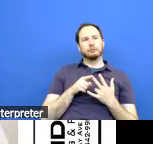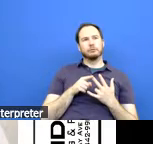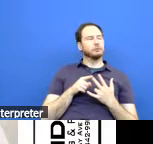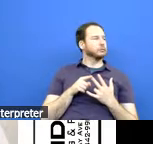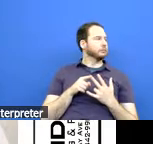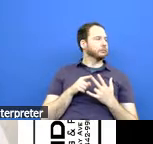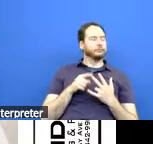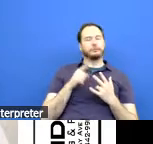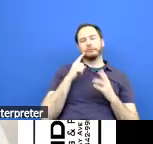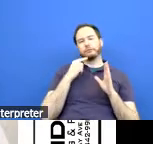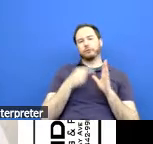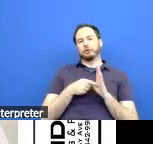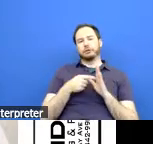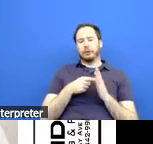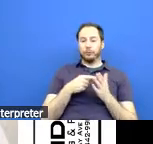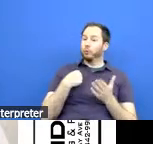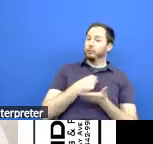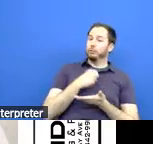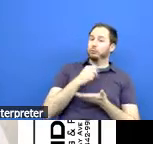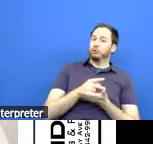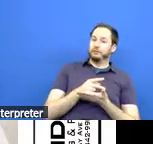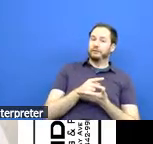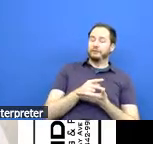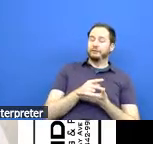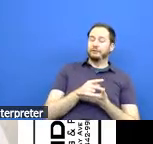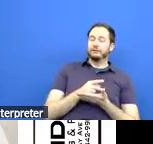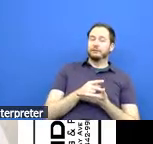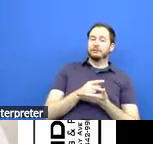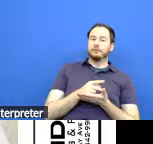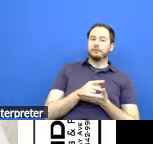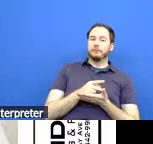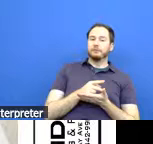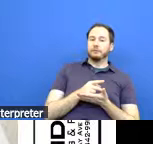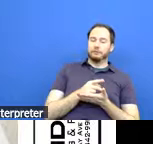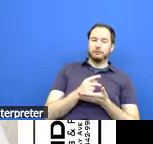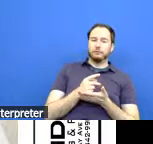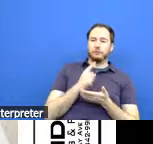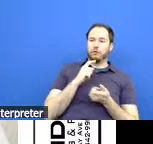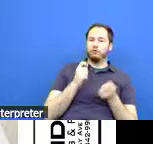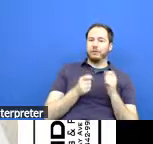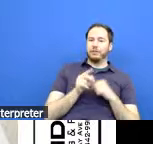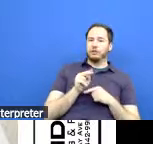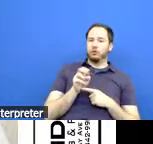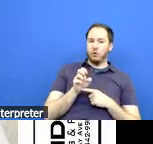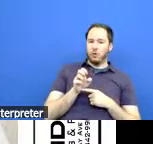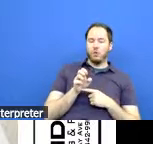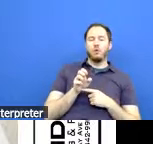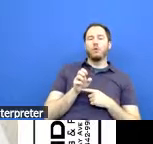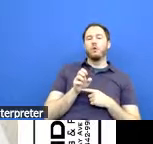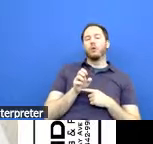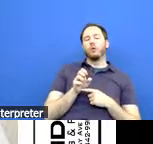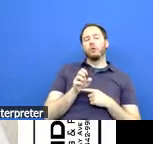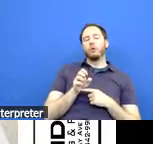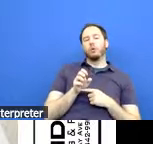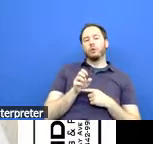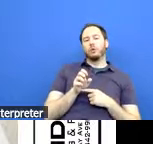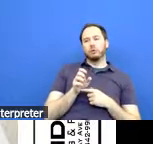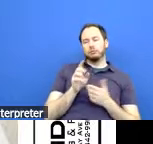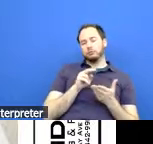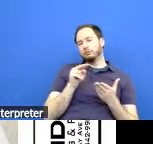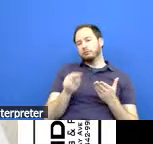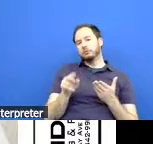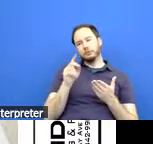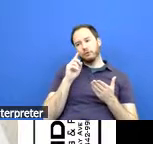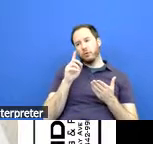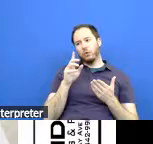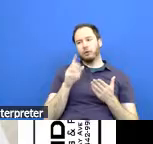so let's say this gets approved for the rezone, and again, looking at it, when you look at the need for